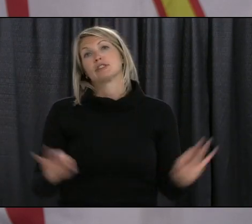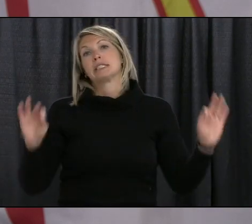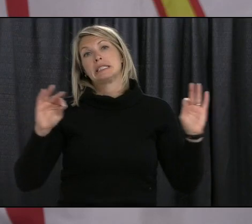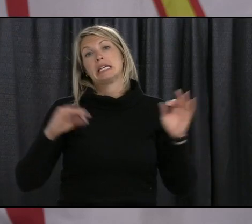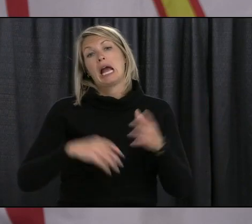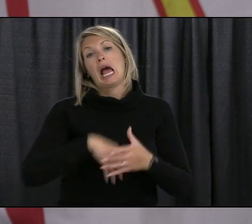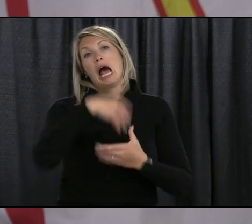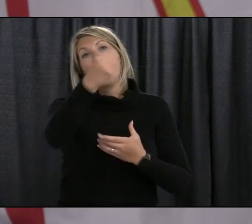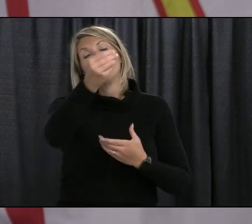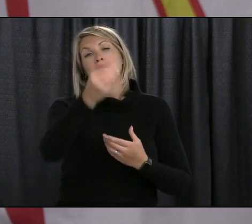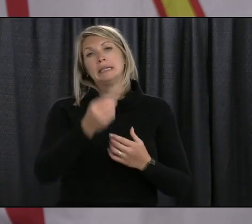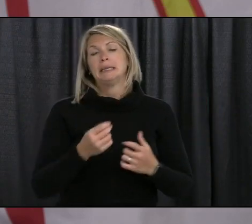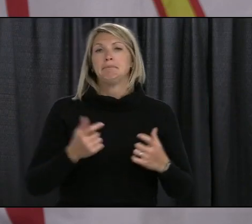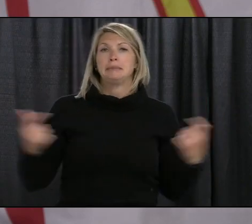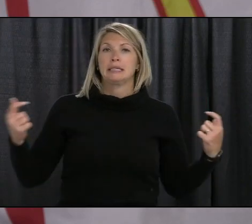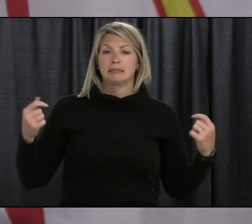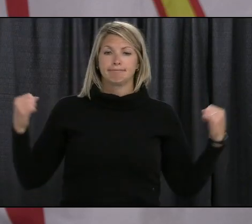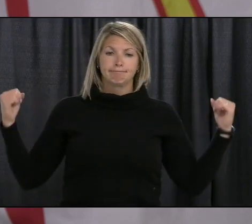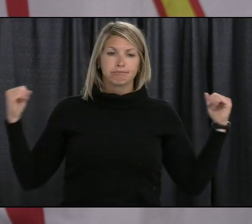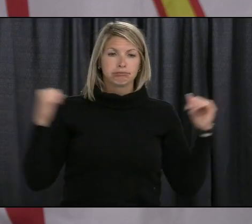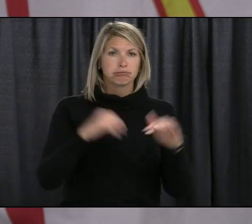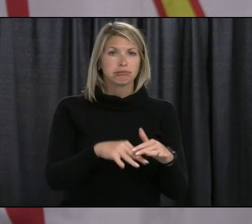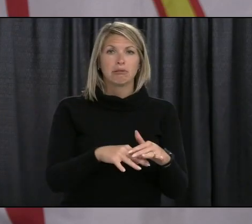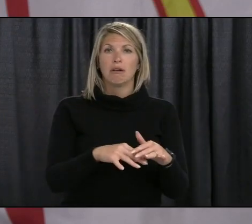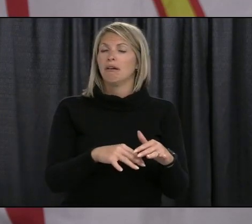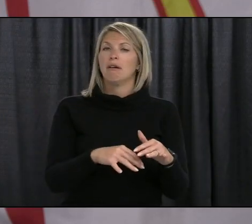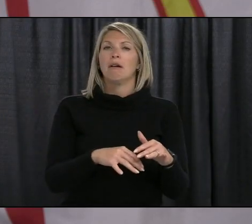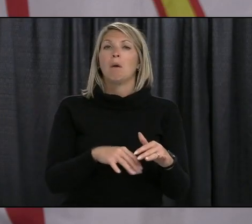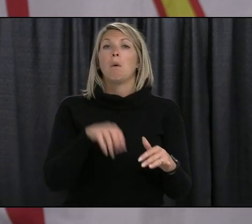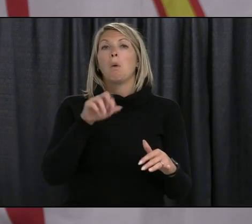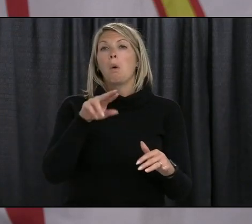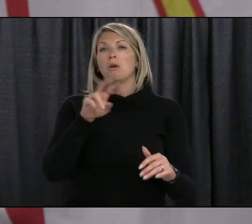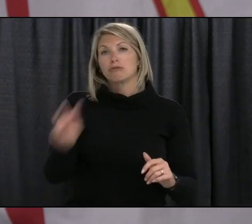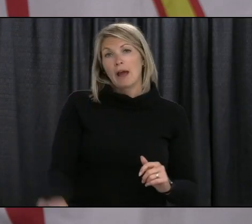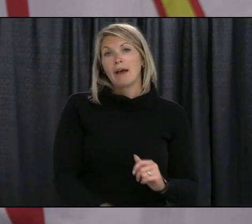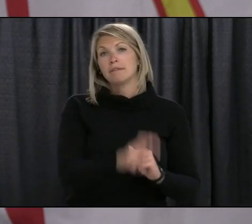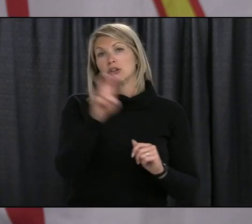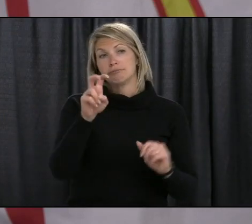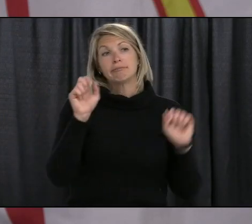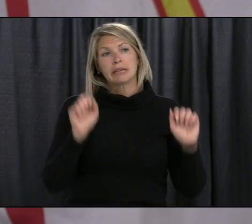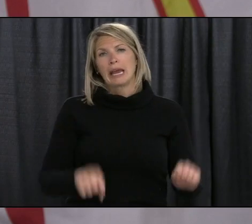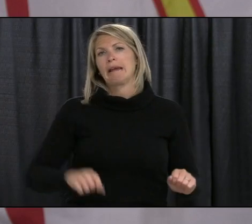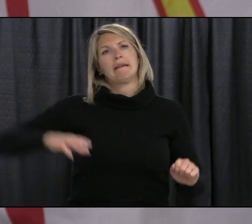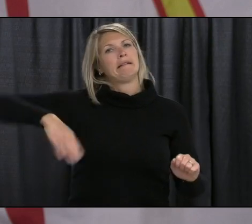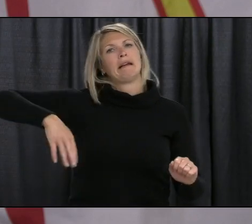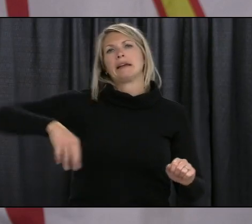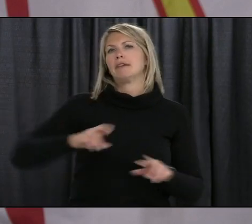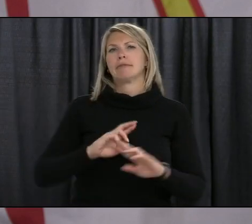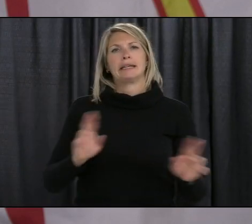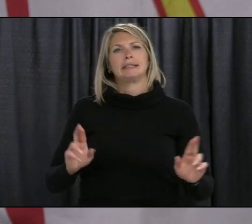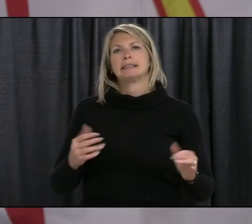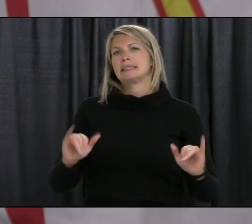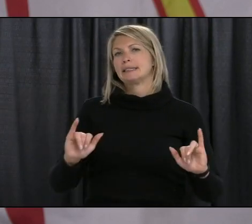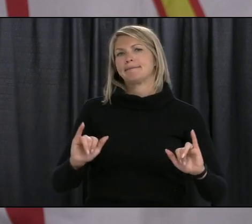mass gatherings or consider more travel or things like that. We're certainly not there at this point.